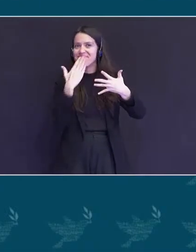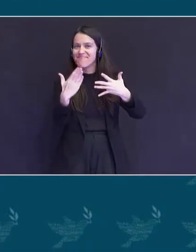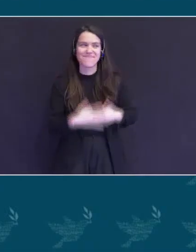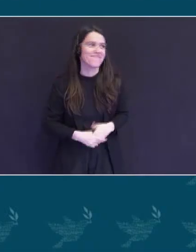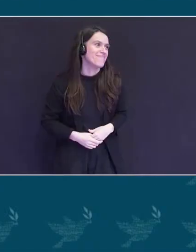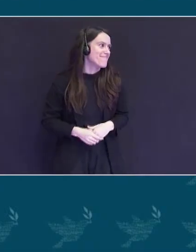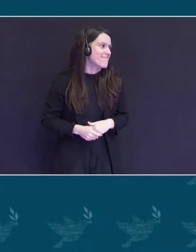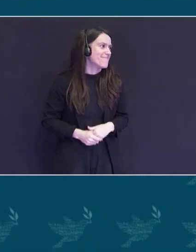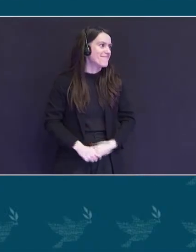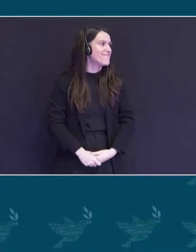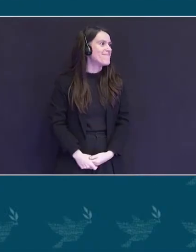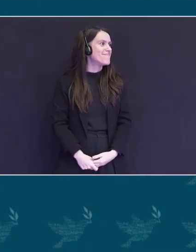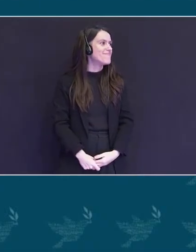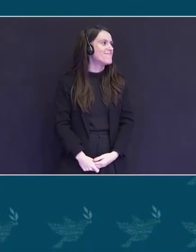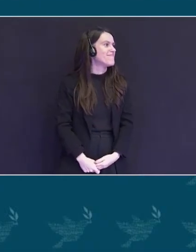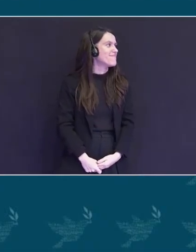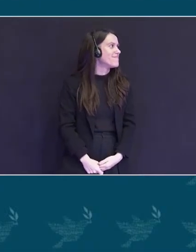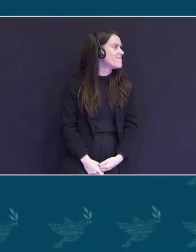Thank you.